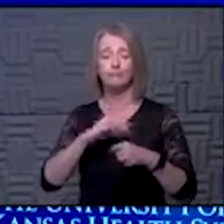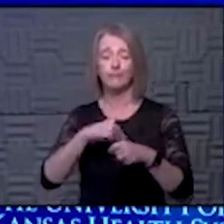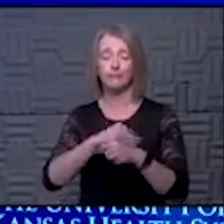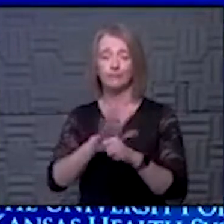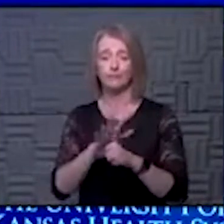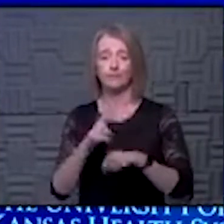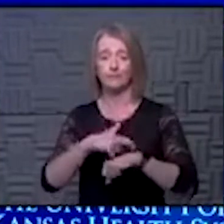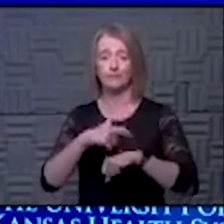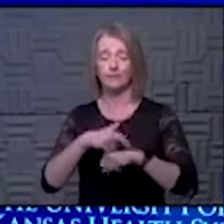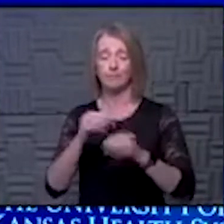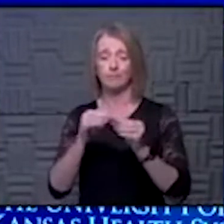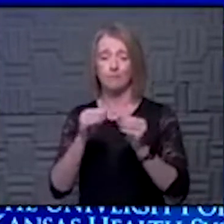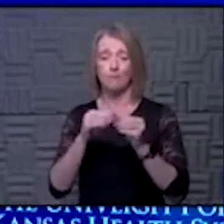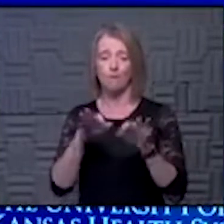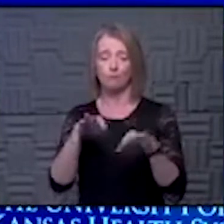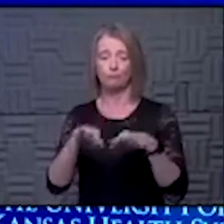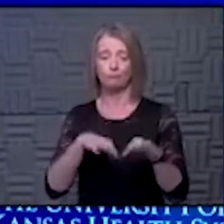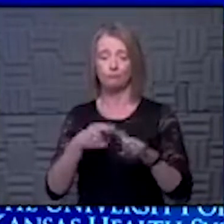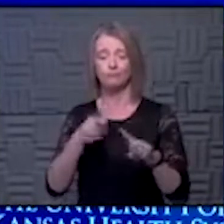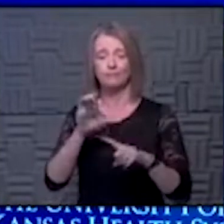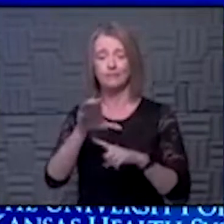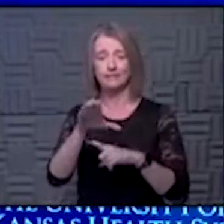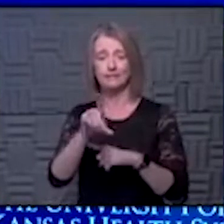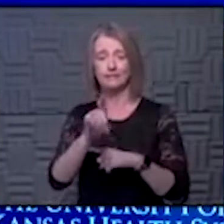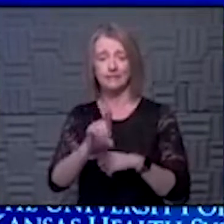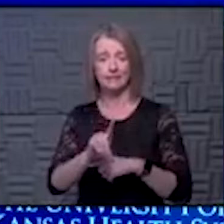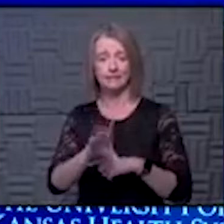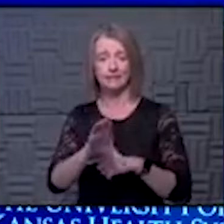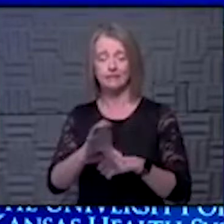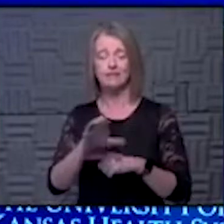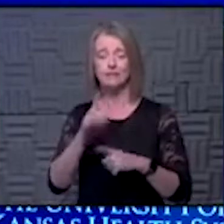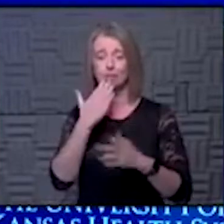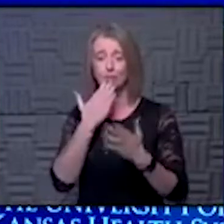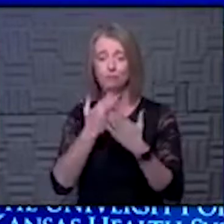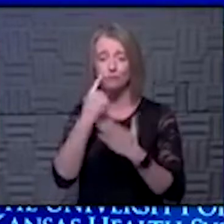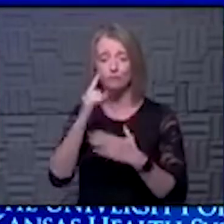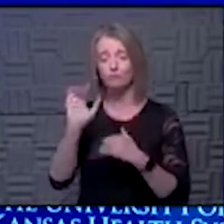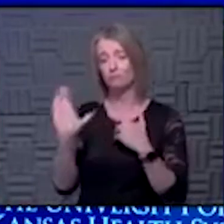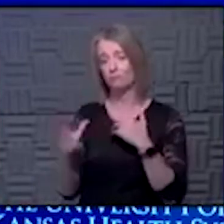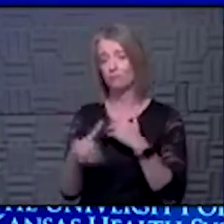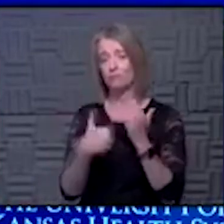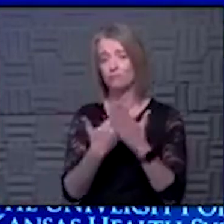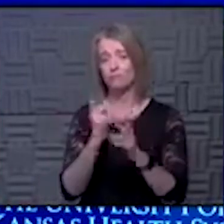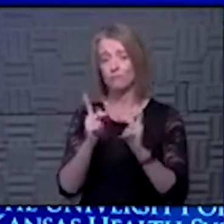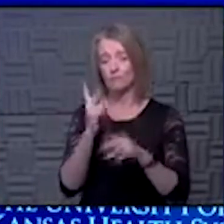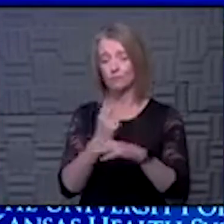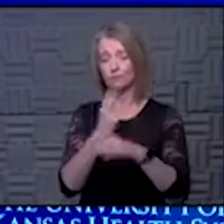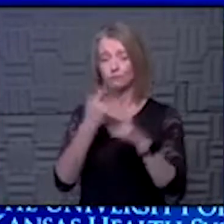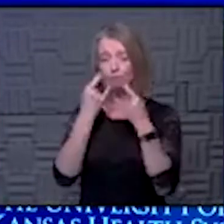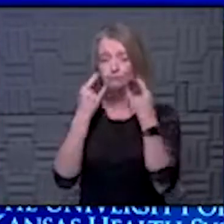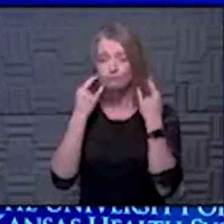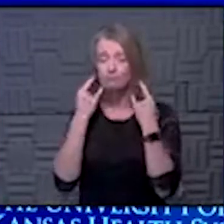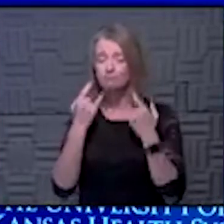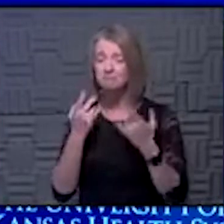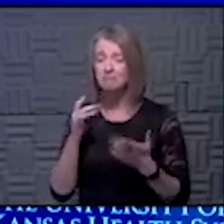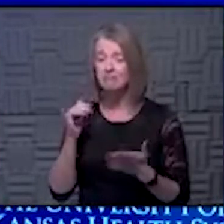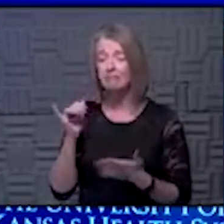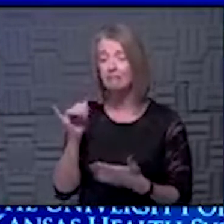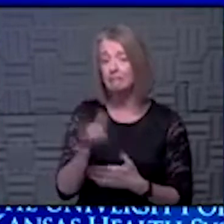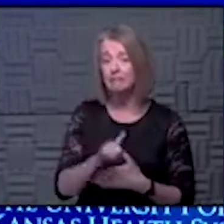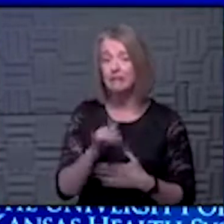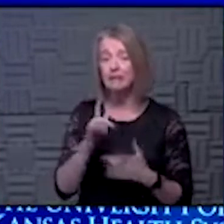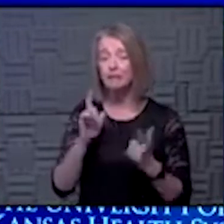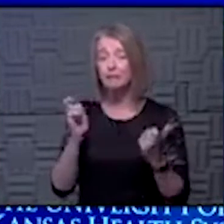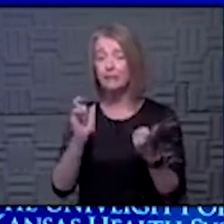now we're getting more direction from the CDC about it being good for you too. Is that a